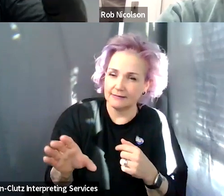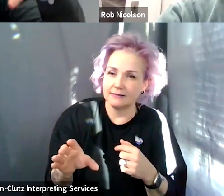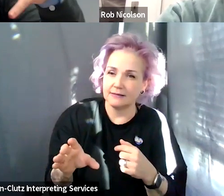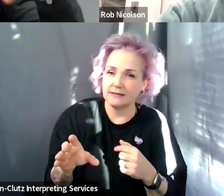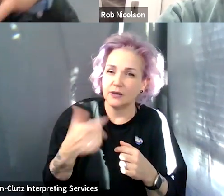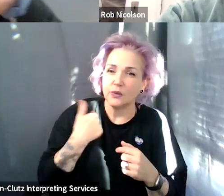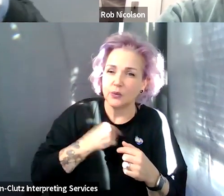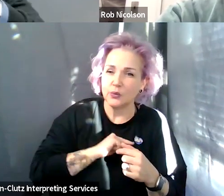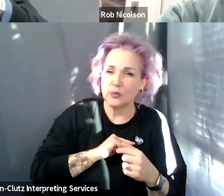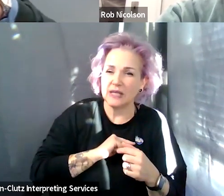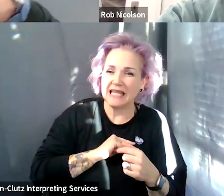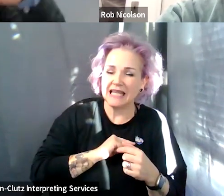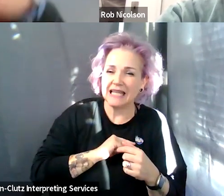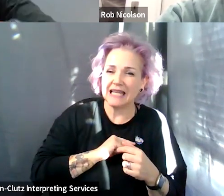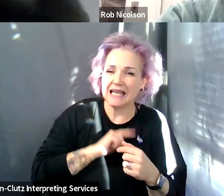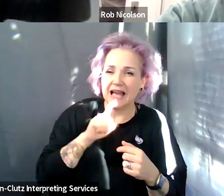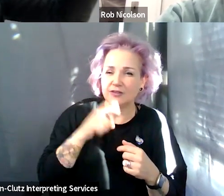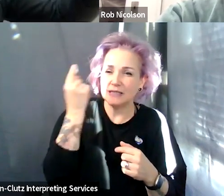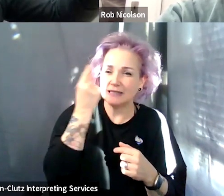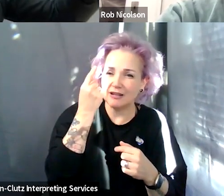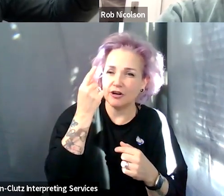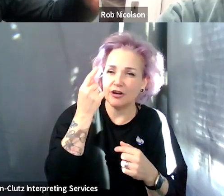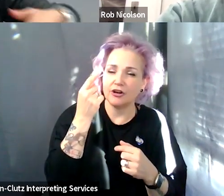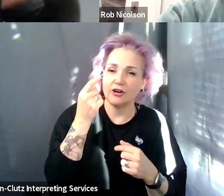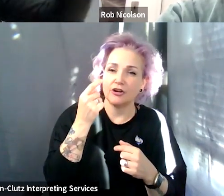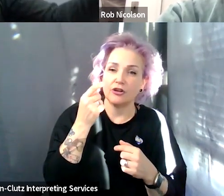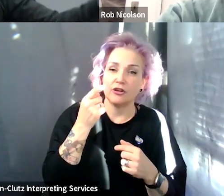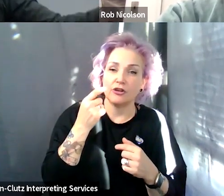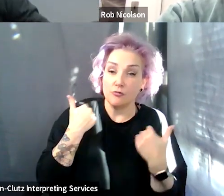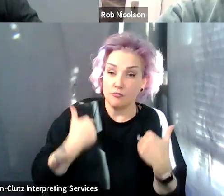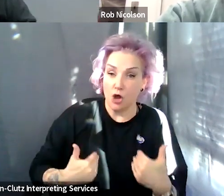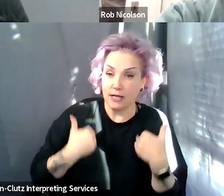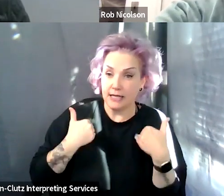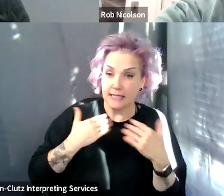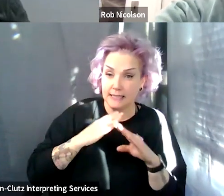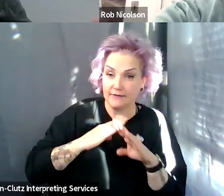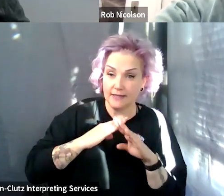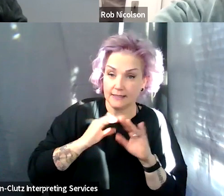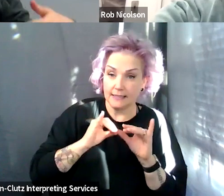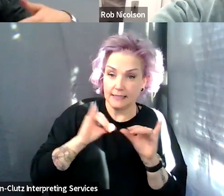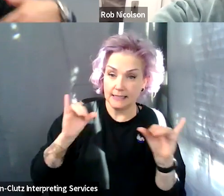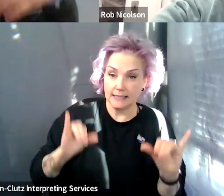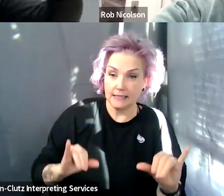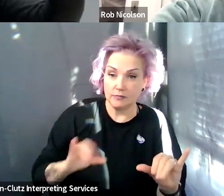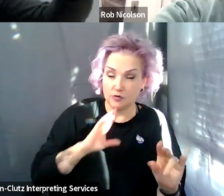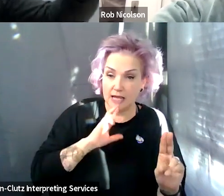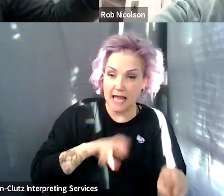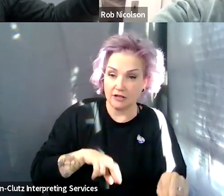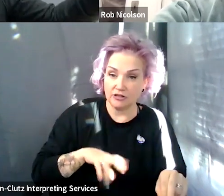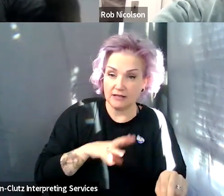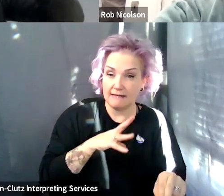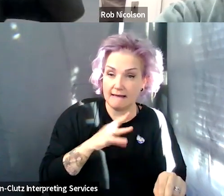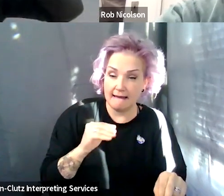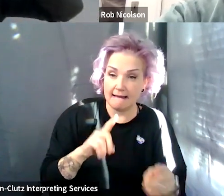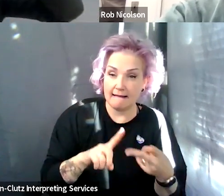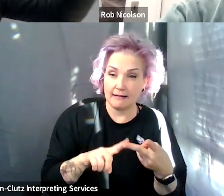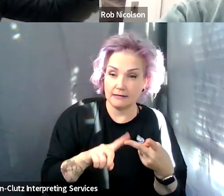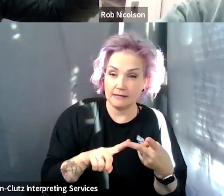also the maternal immune response, because we have a lot of studies that have looked at a lot of different infections. So if you think about